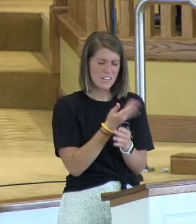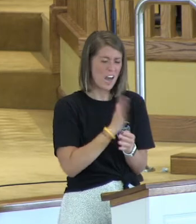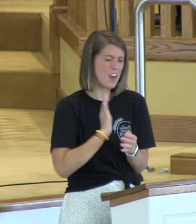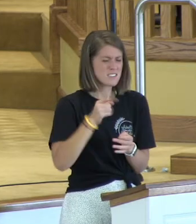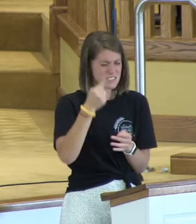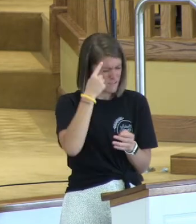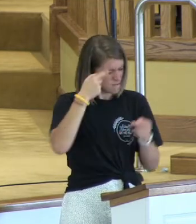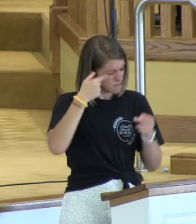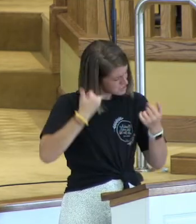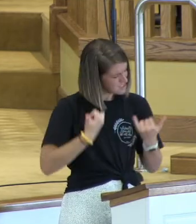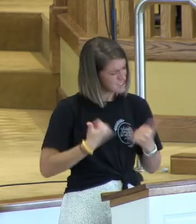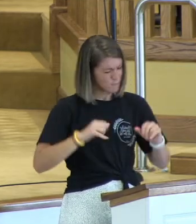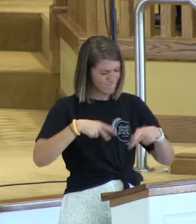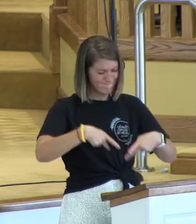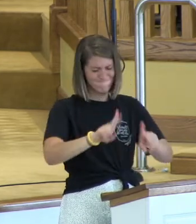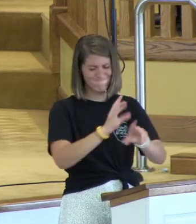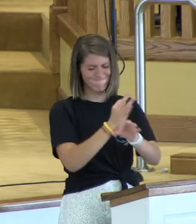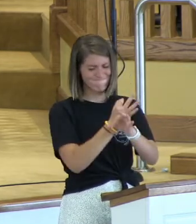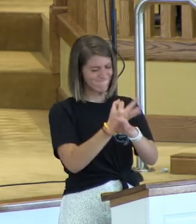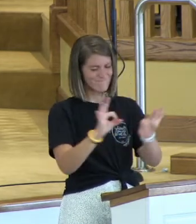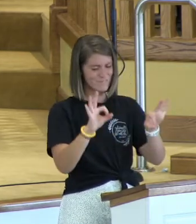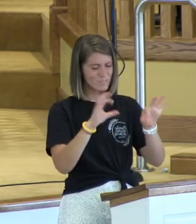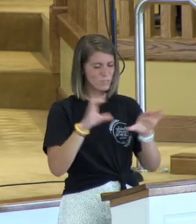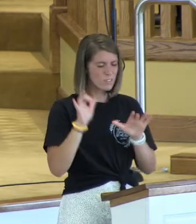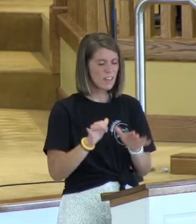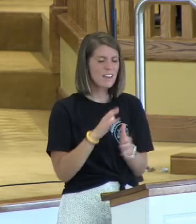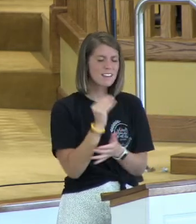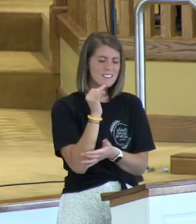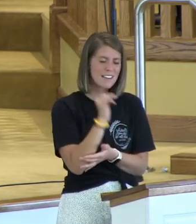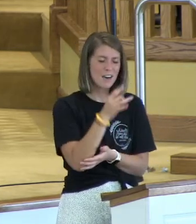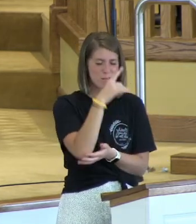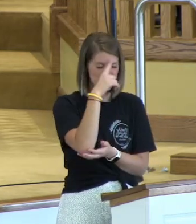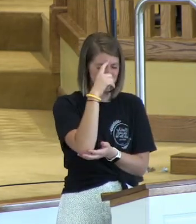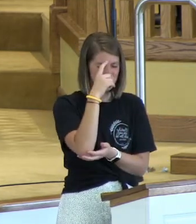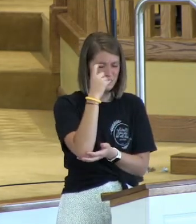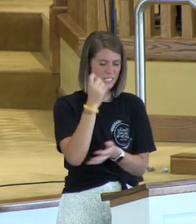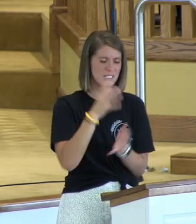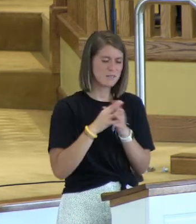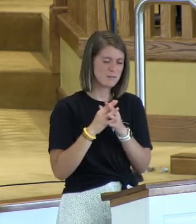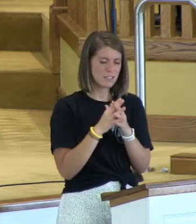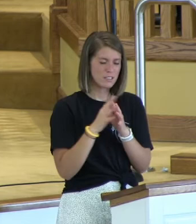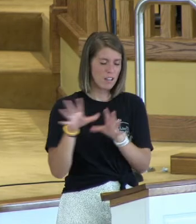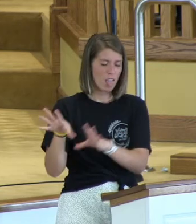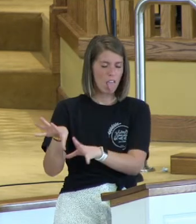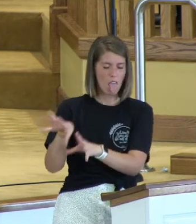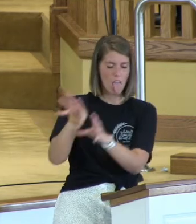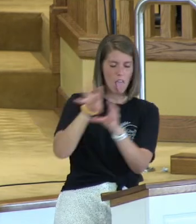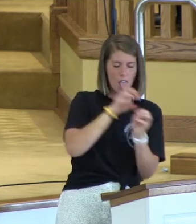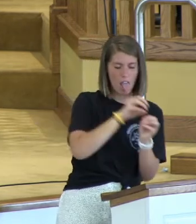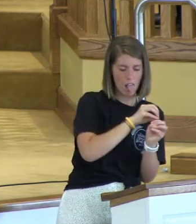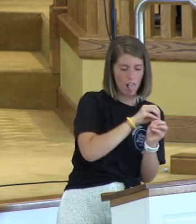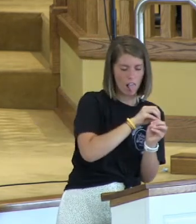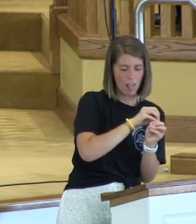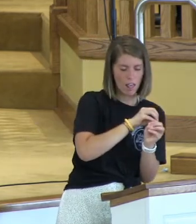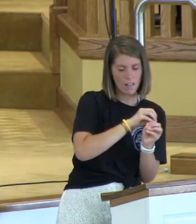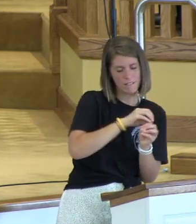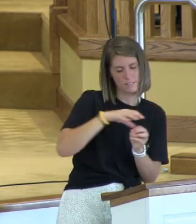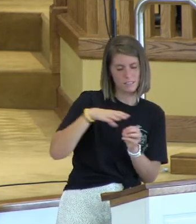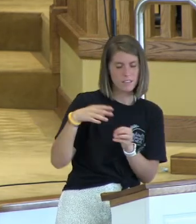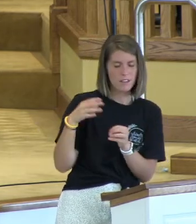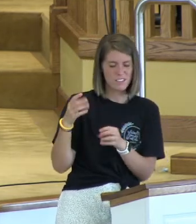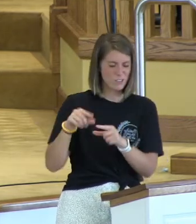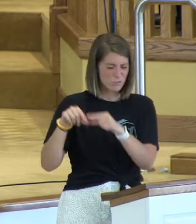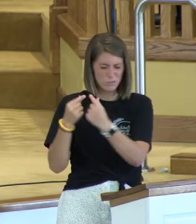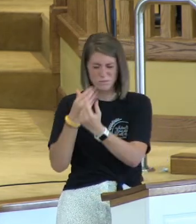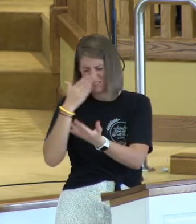still allows us freely to do that. And now, Lord, because America has moved out of the way, a group of